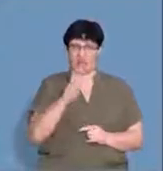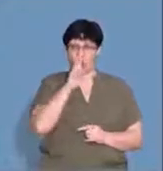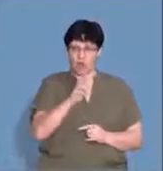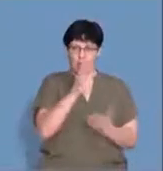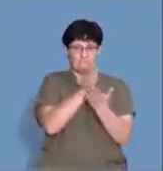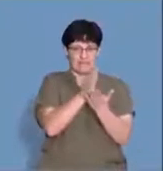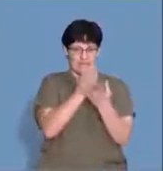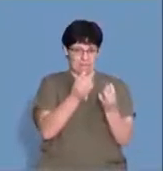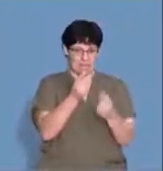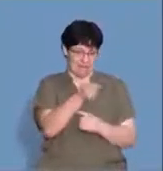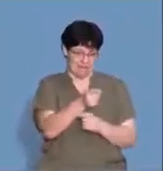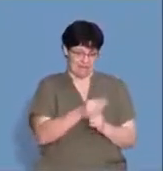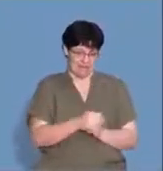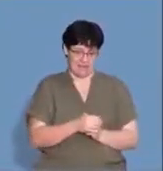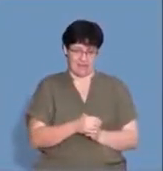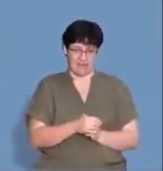the middle number.